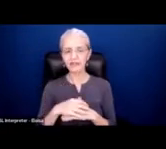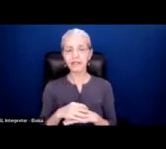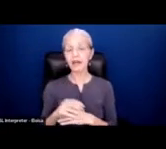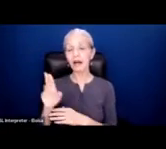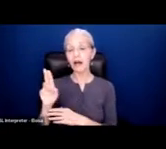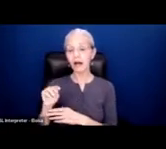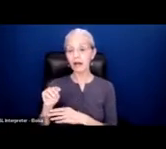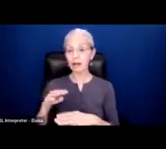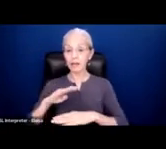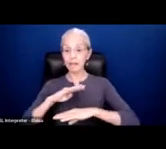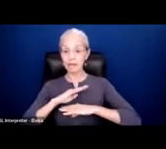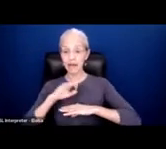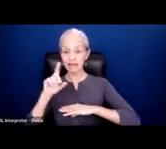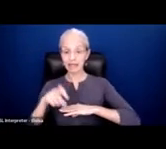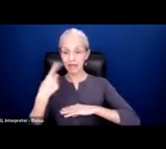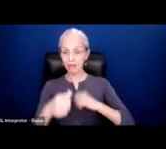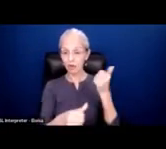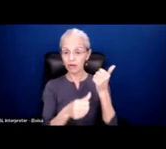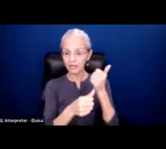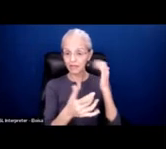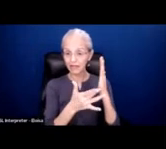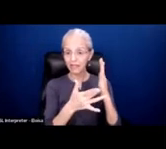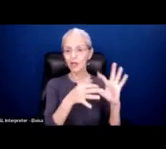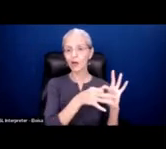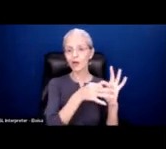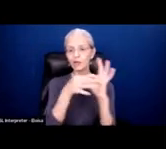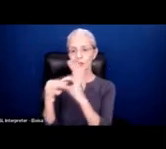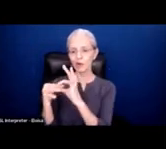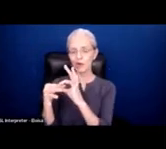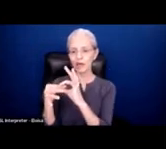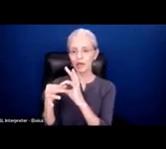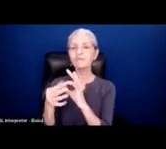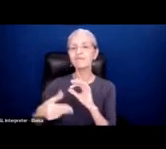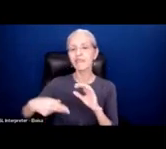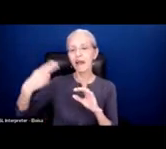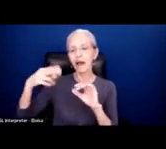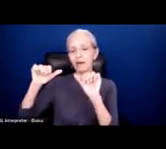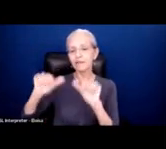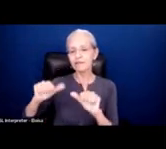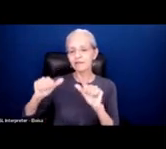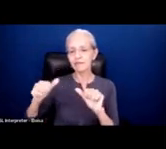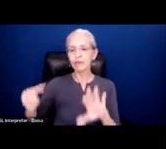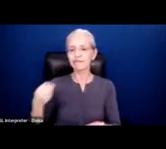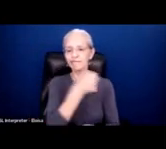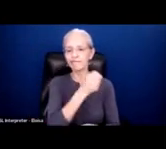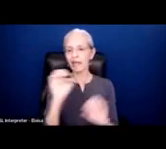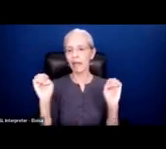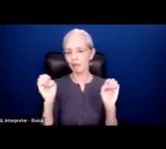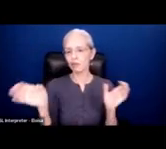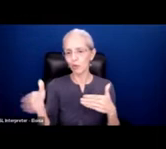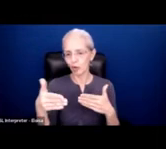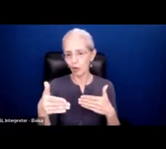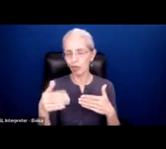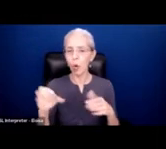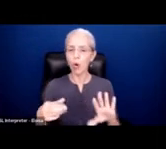need for assistive technology was associated with the greatest likelihood of having an ER visit and a